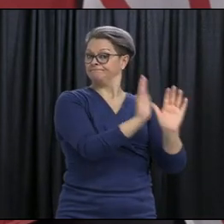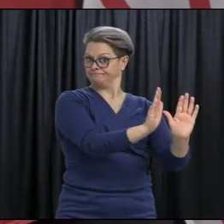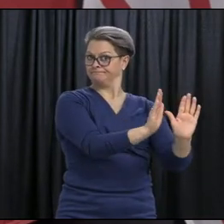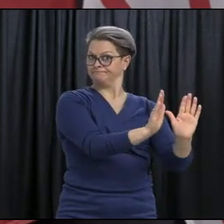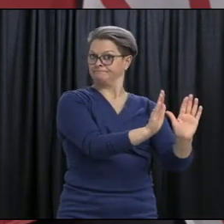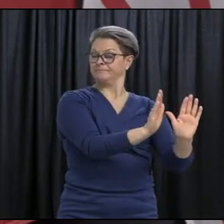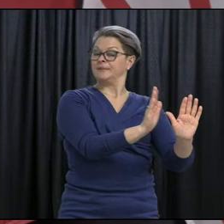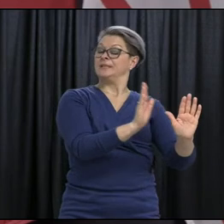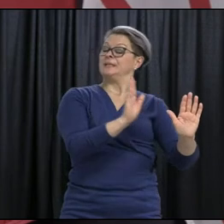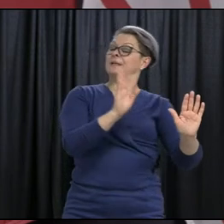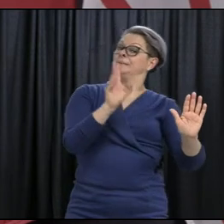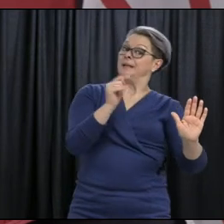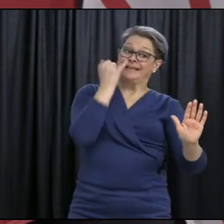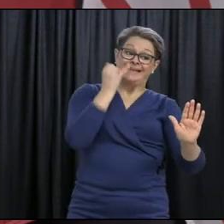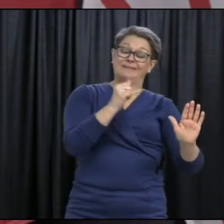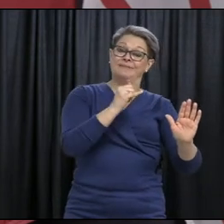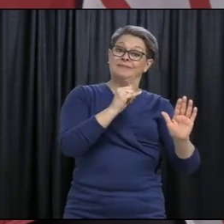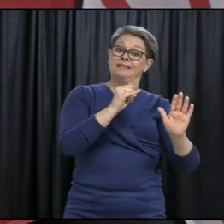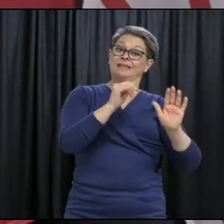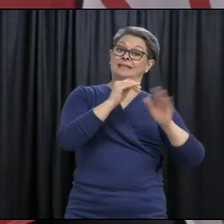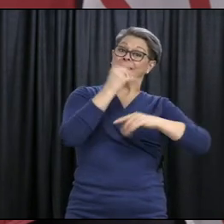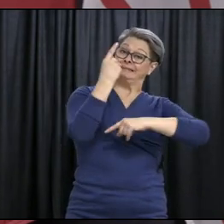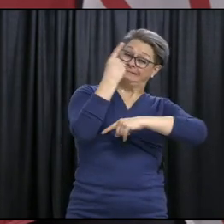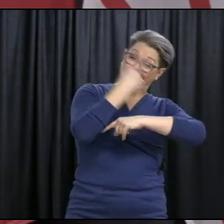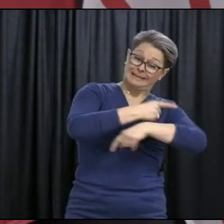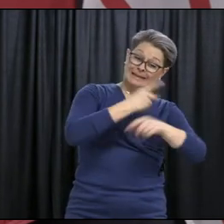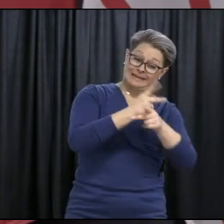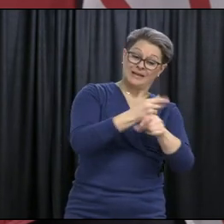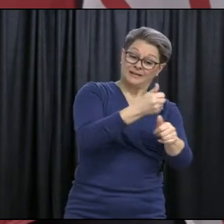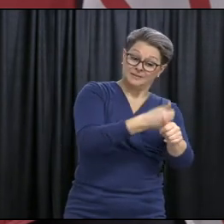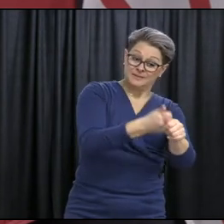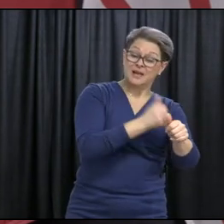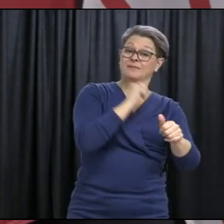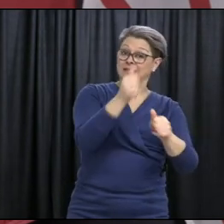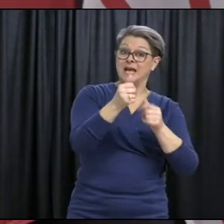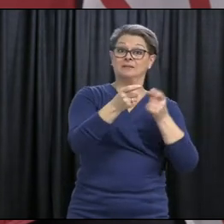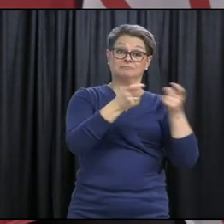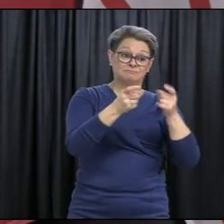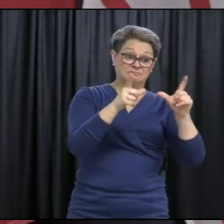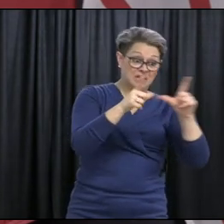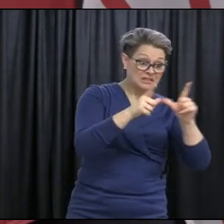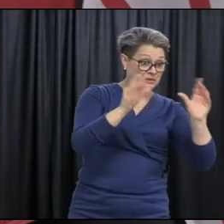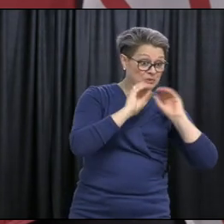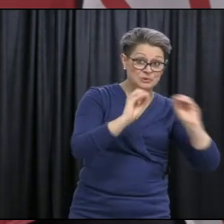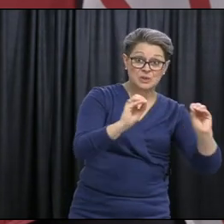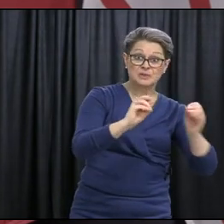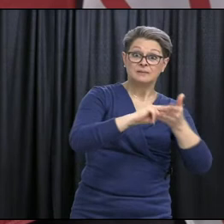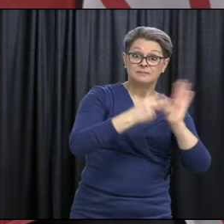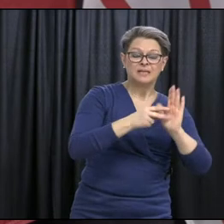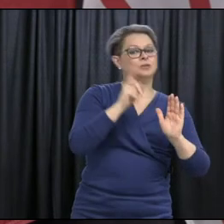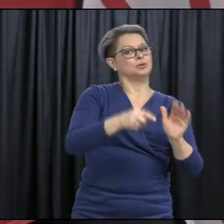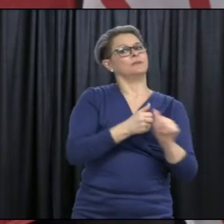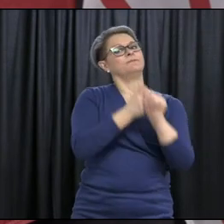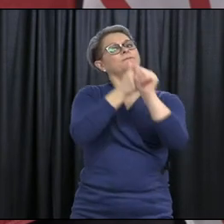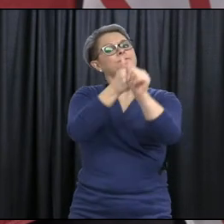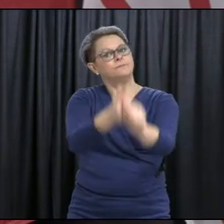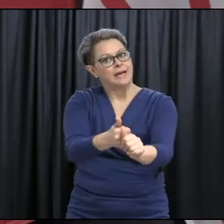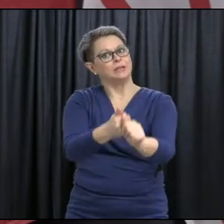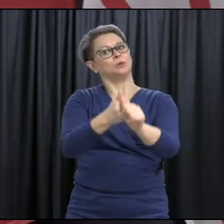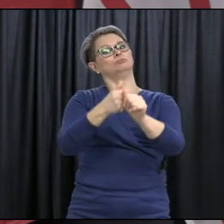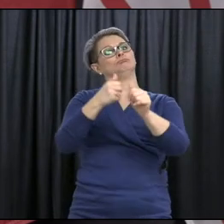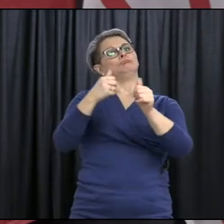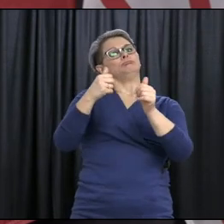all unregulated childcare services should be following the same public health advice as their regulated